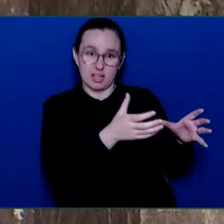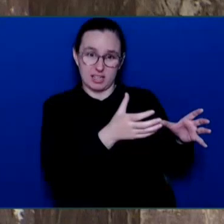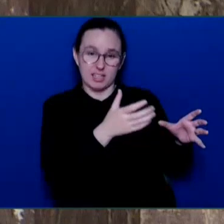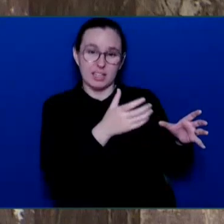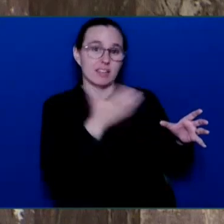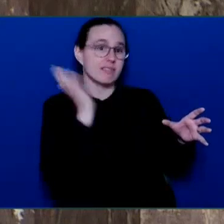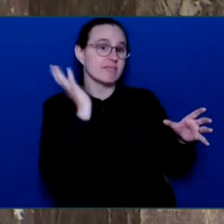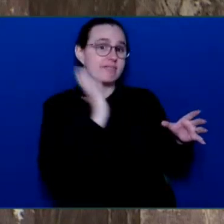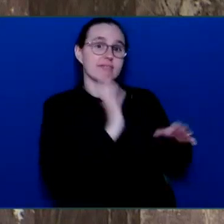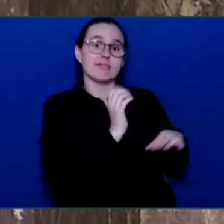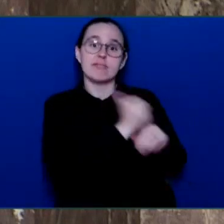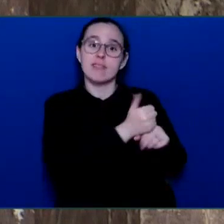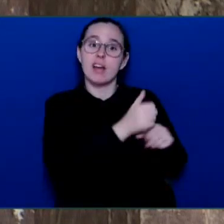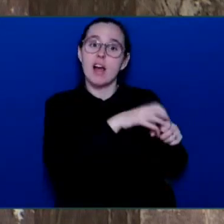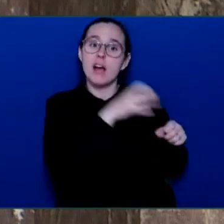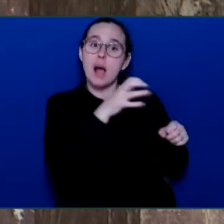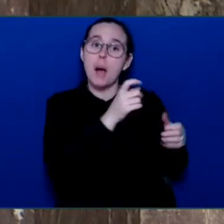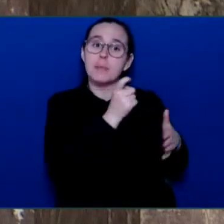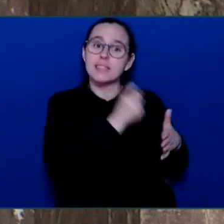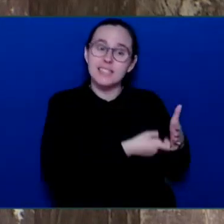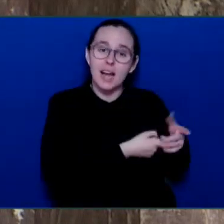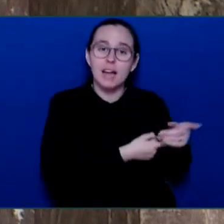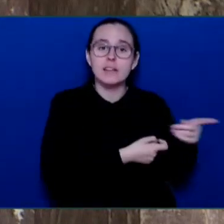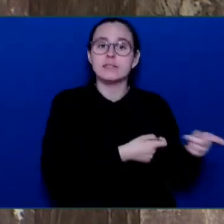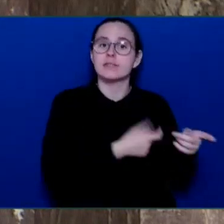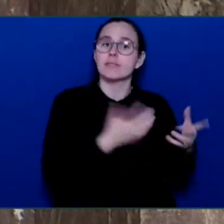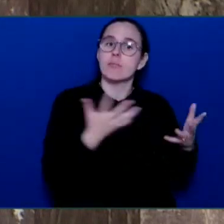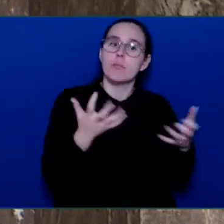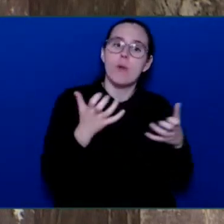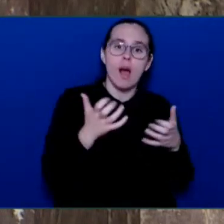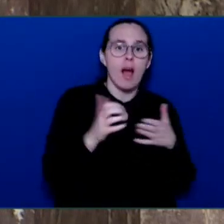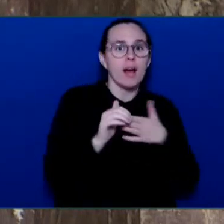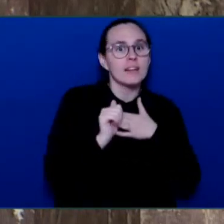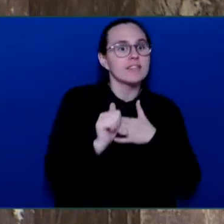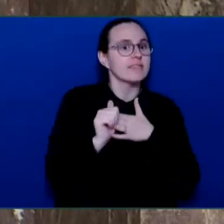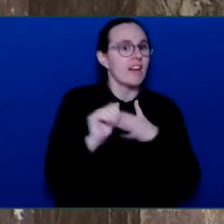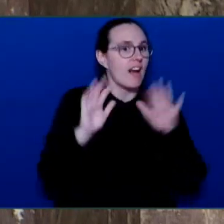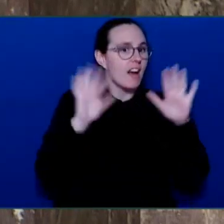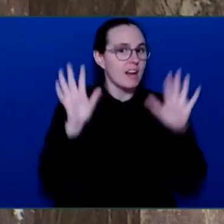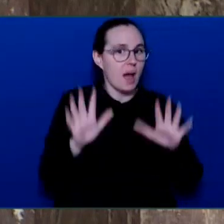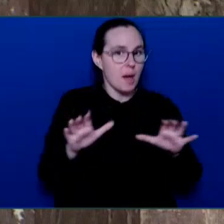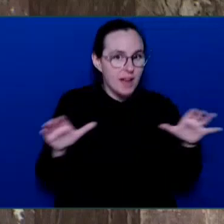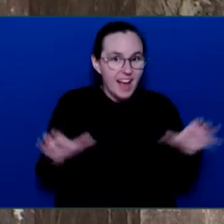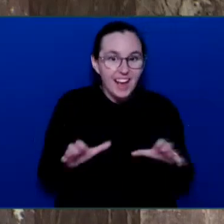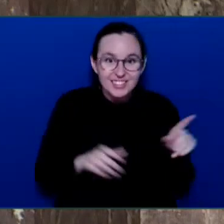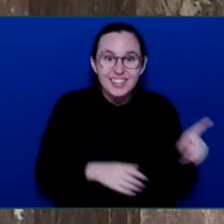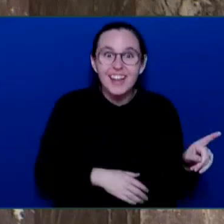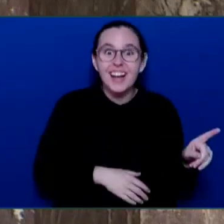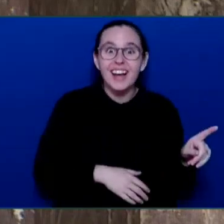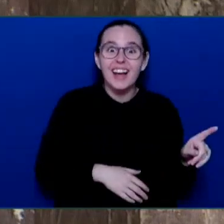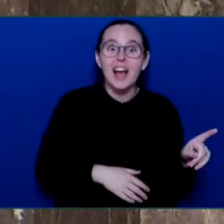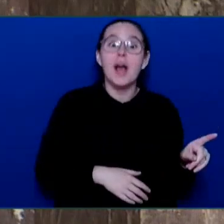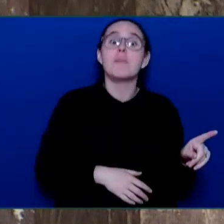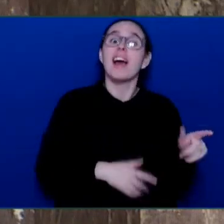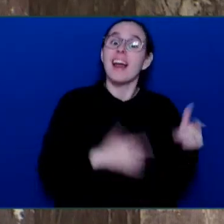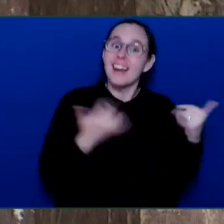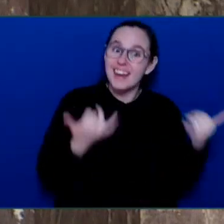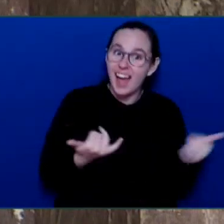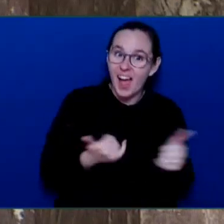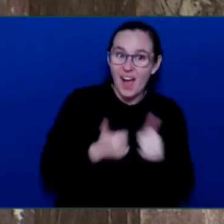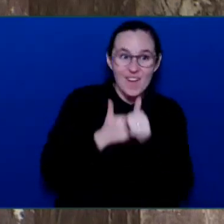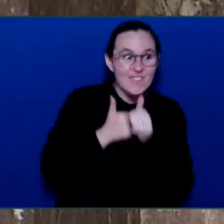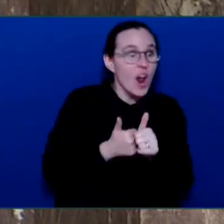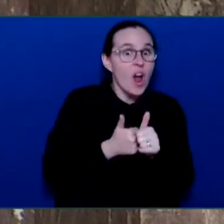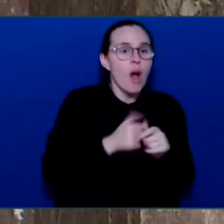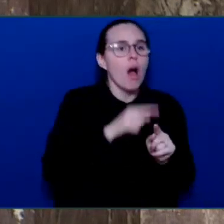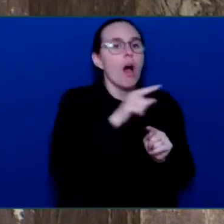because of the BC Conservatives, are completely switching, Honourable Speaker. What's clear to us is they will say anything to get elected next election,